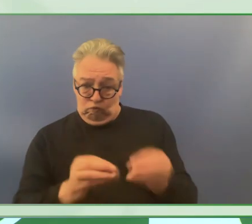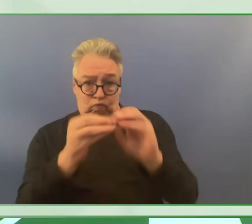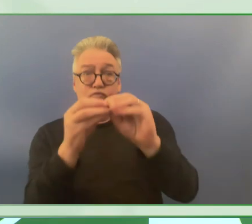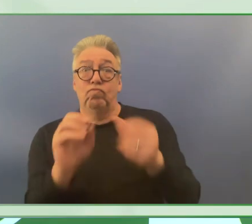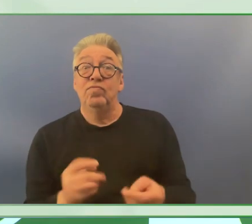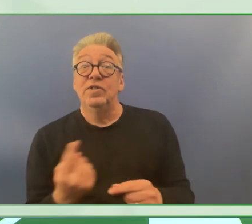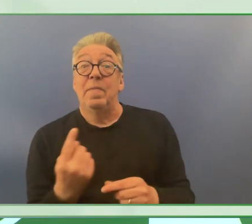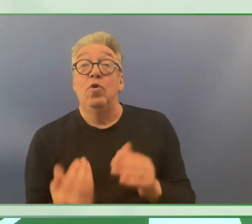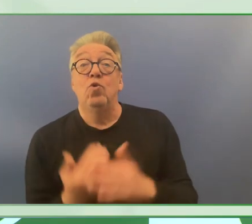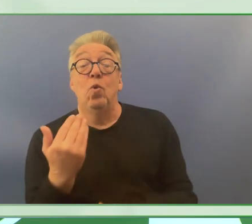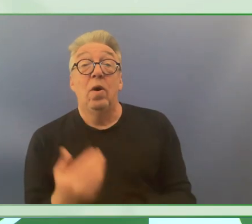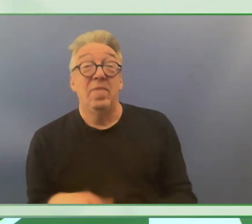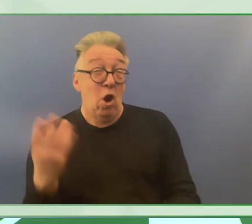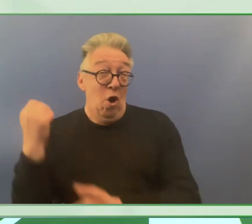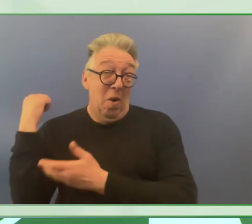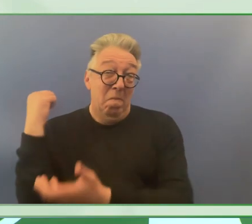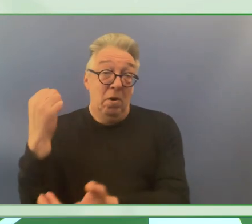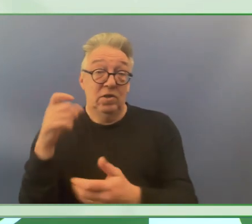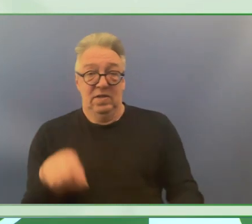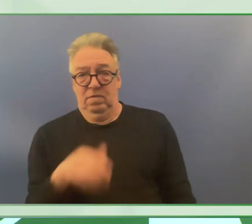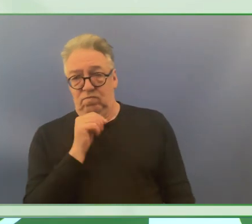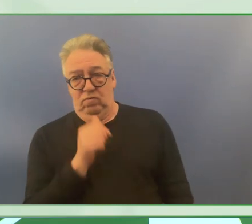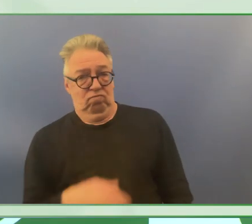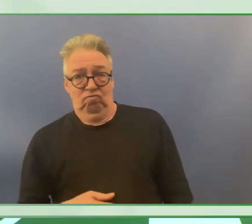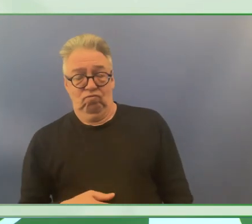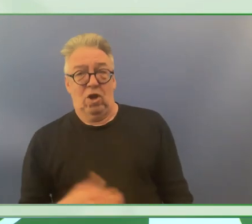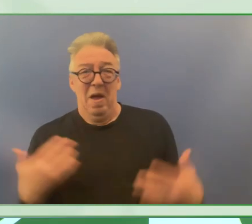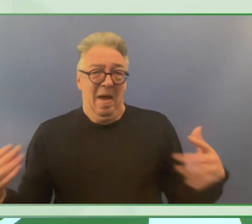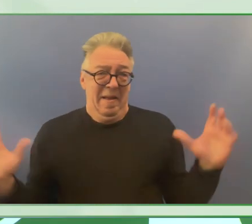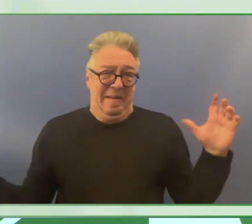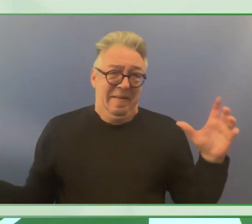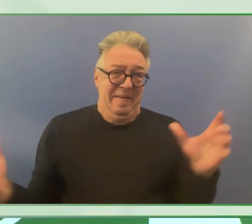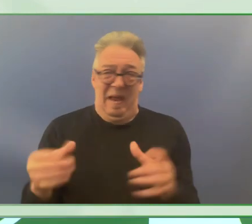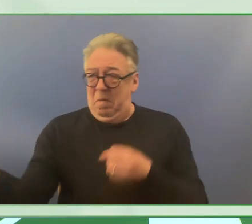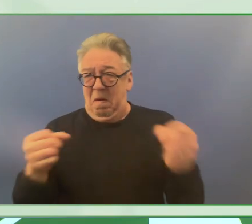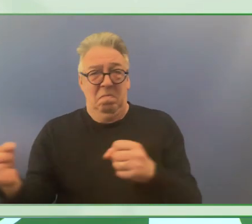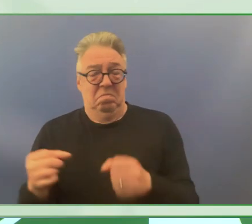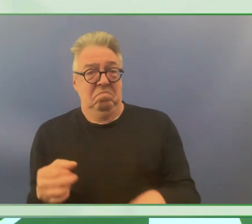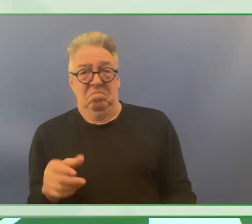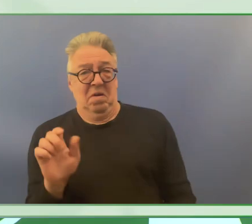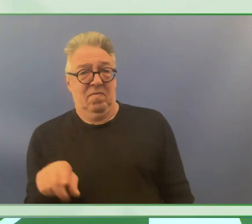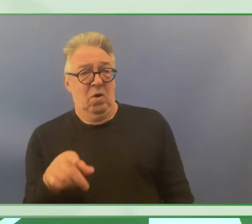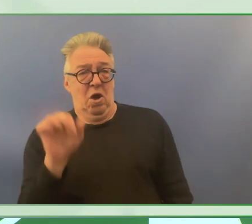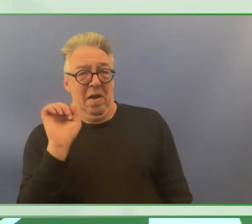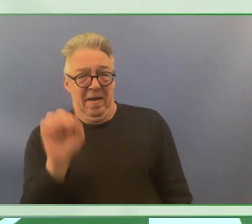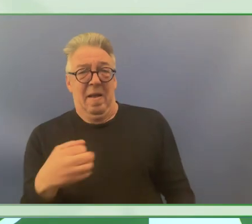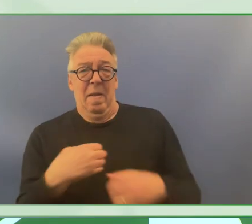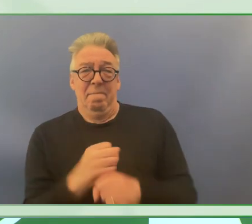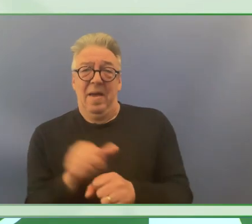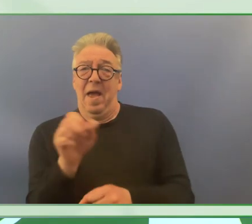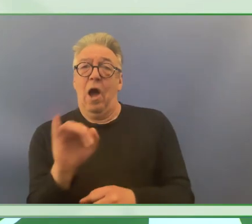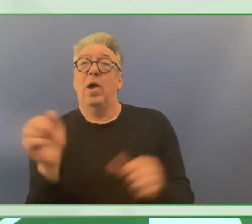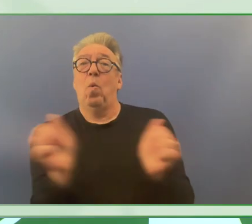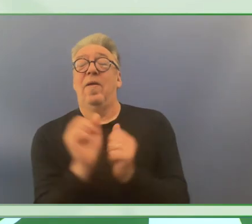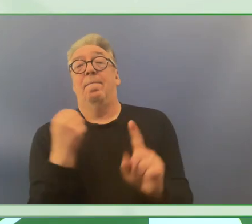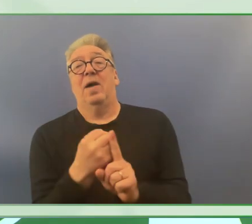big budgets, there's no need for big teams. You can create impactful AI. You just need to start small, be